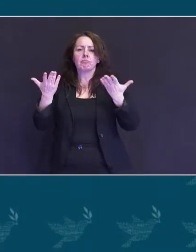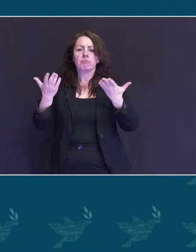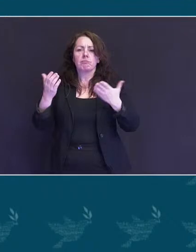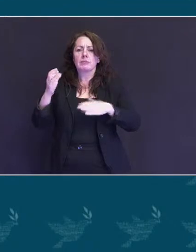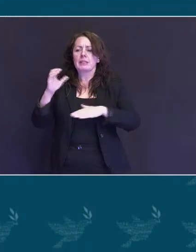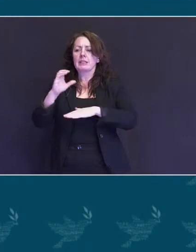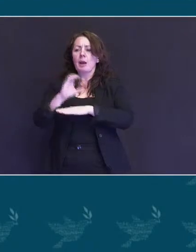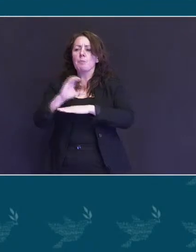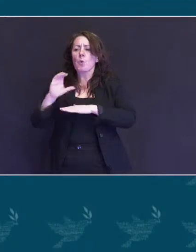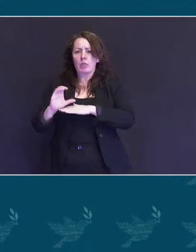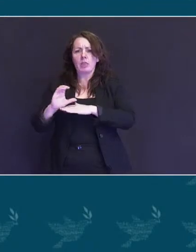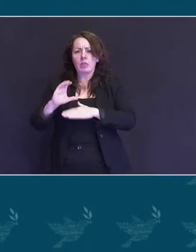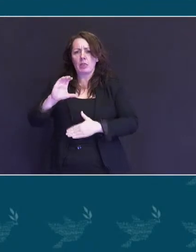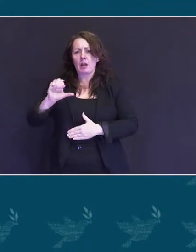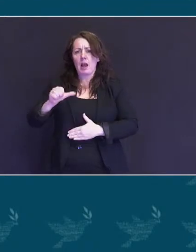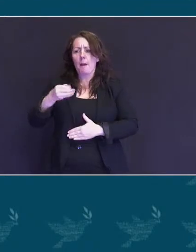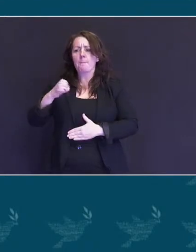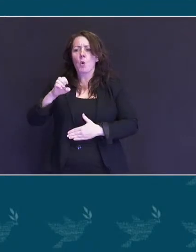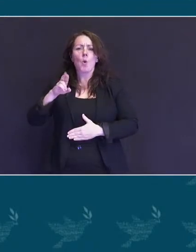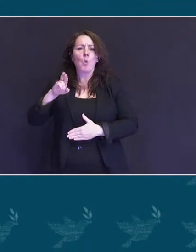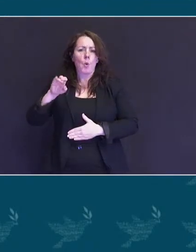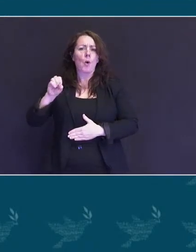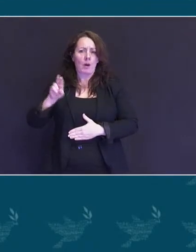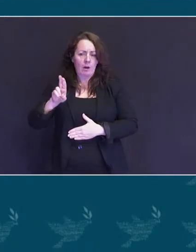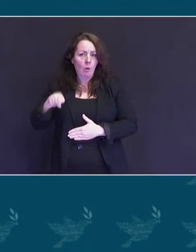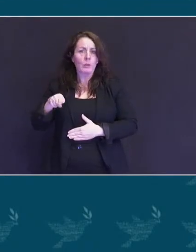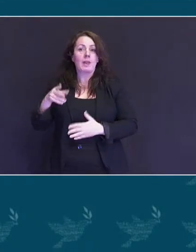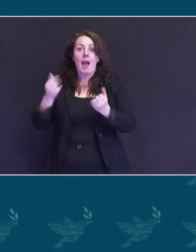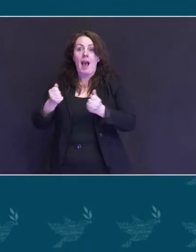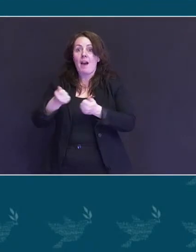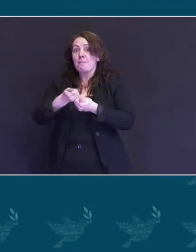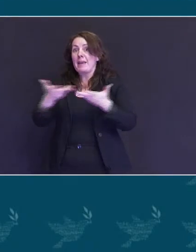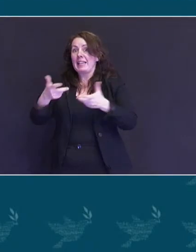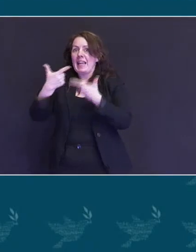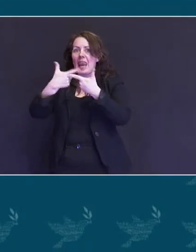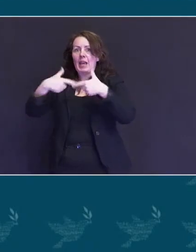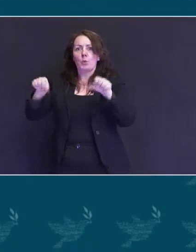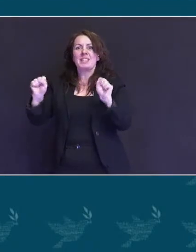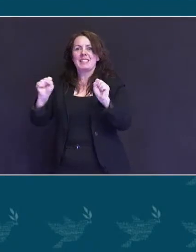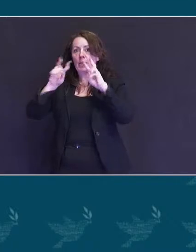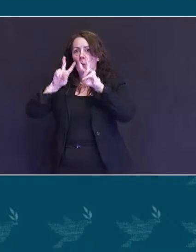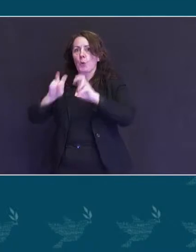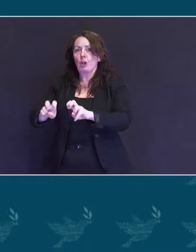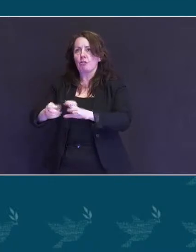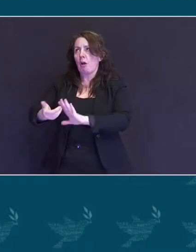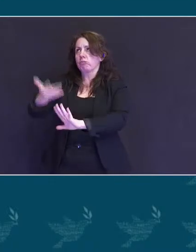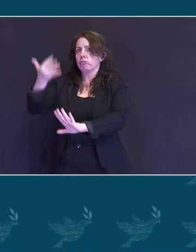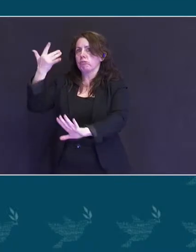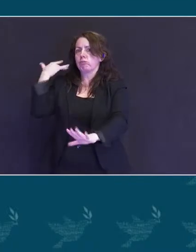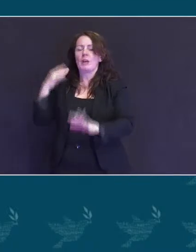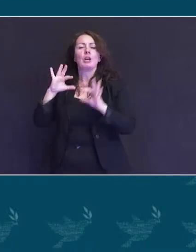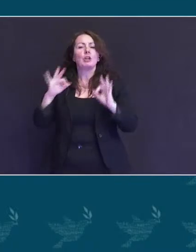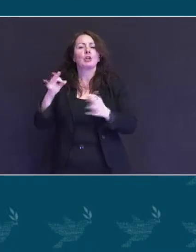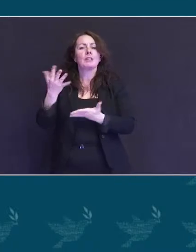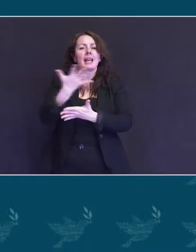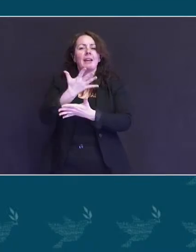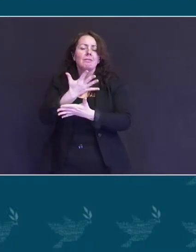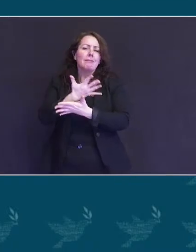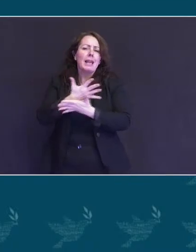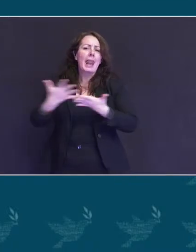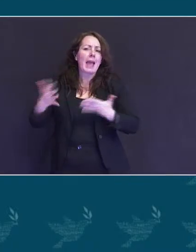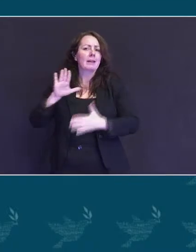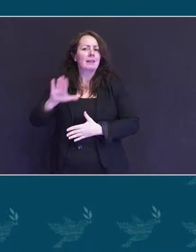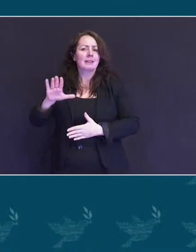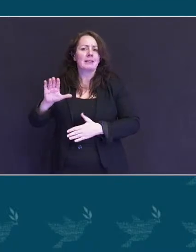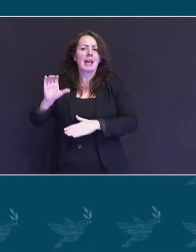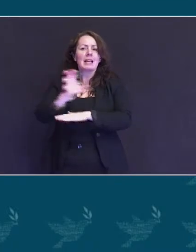other universities in Cameroon, we have linguists who've been working for a very long time. And the